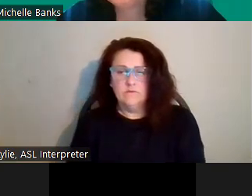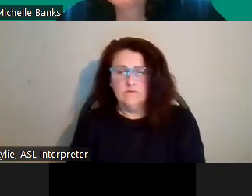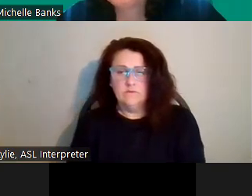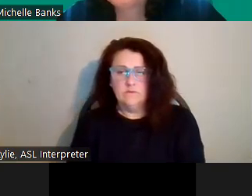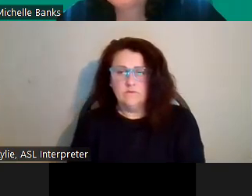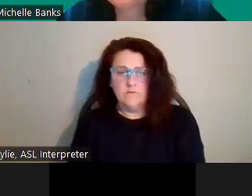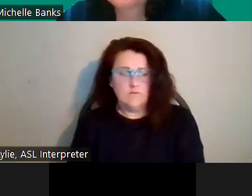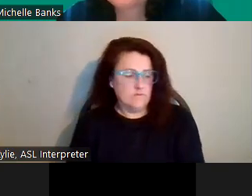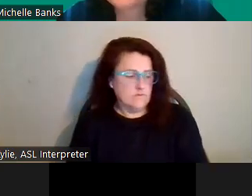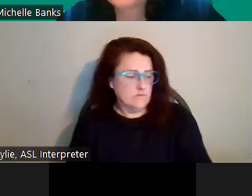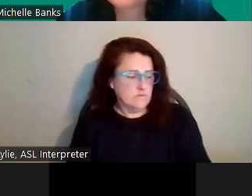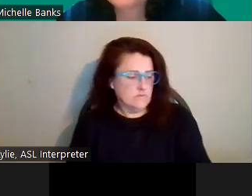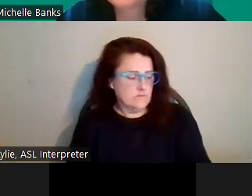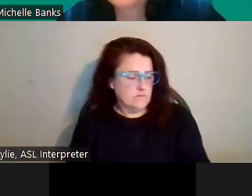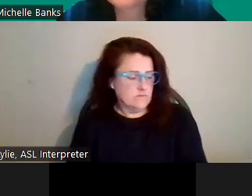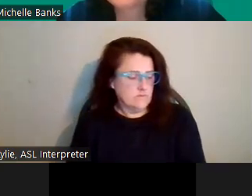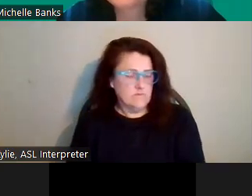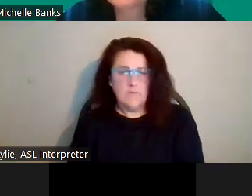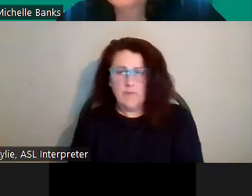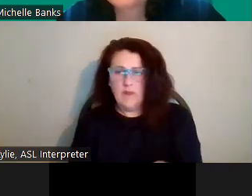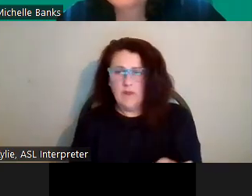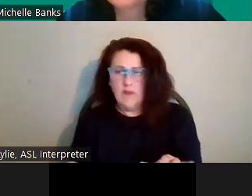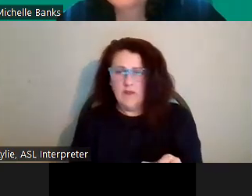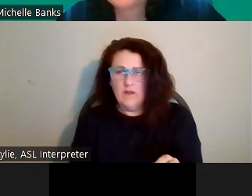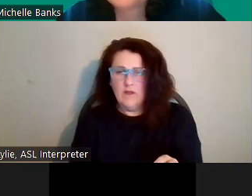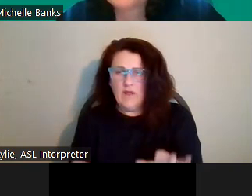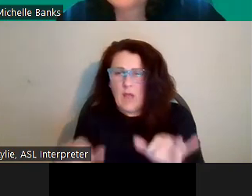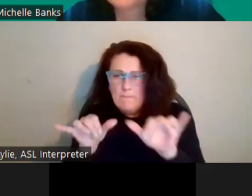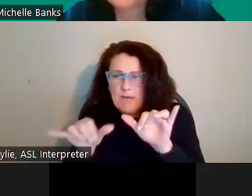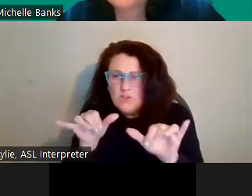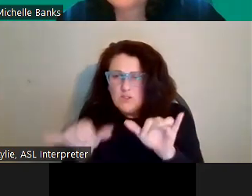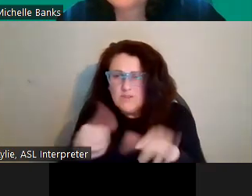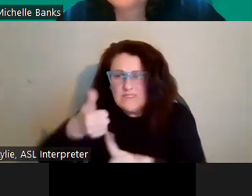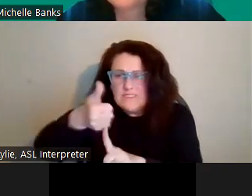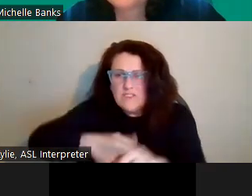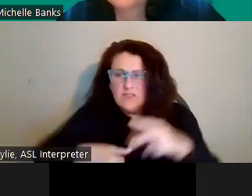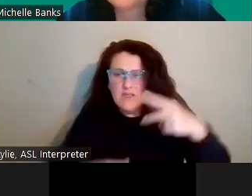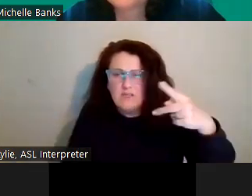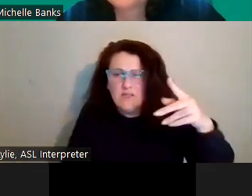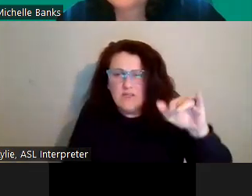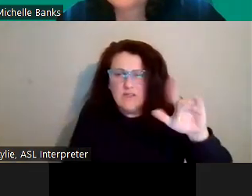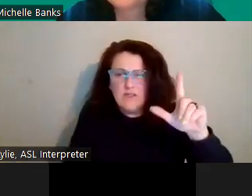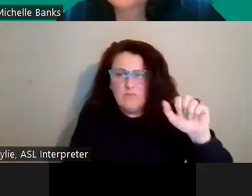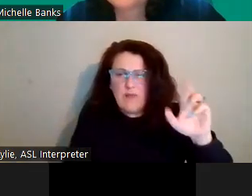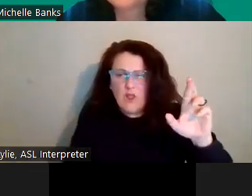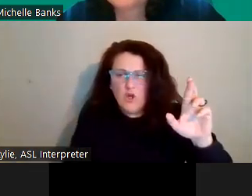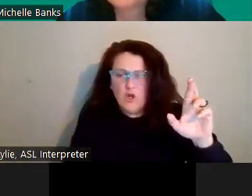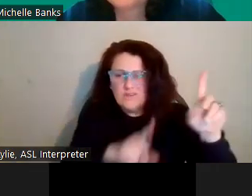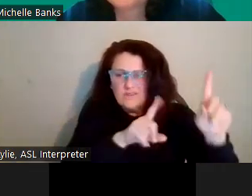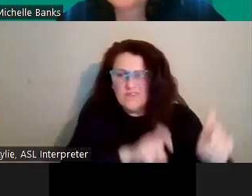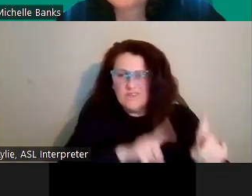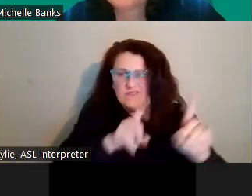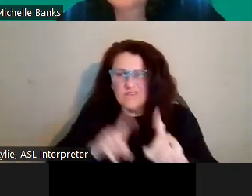And it measures each pillar. Each pillar gets a grade